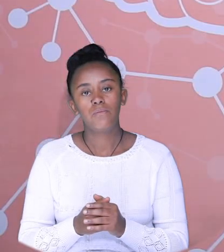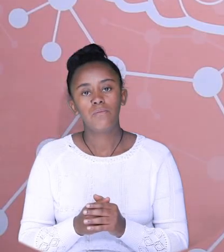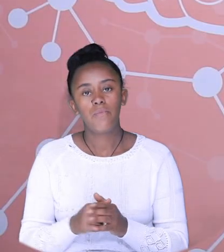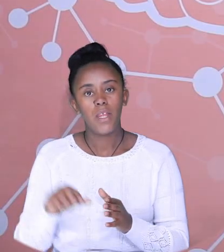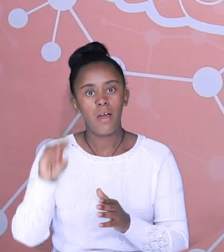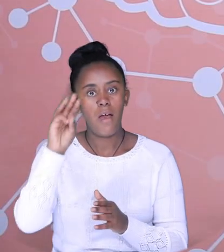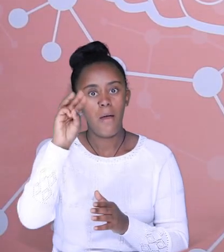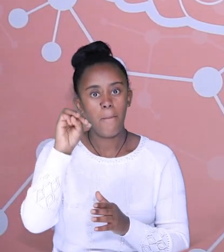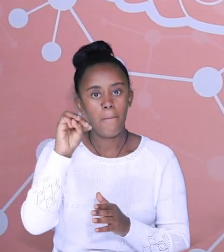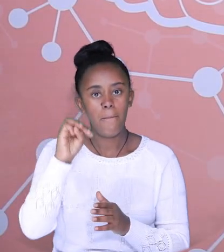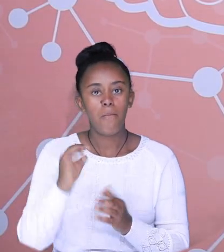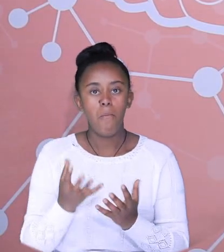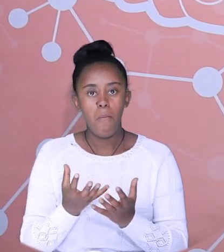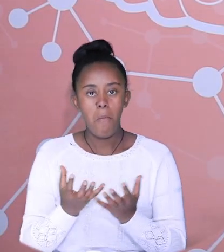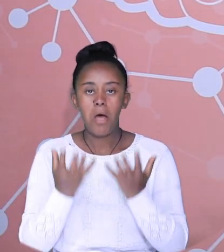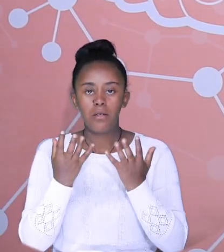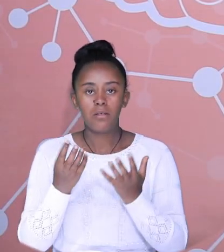M mass